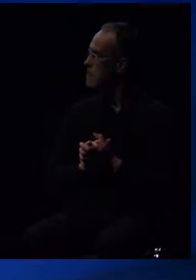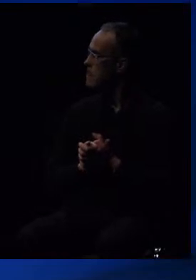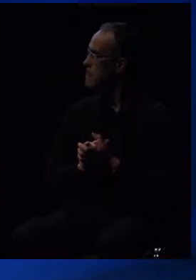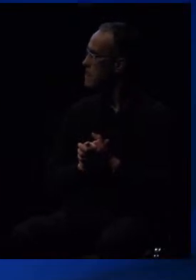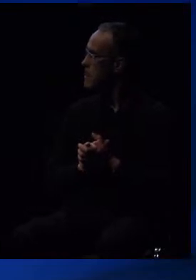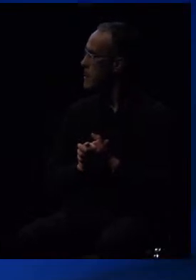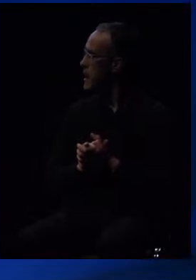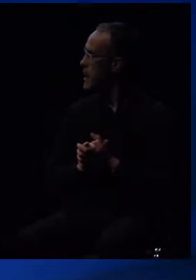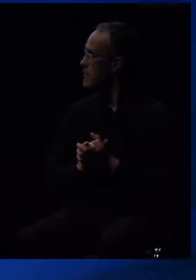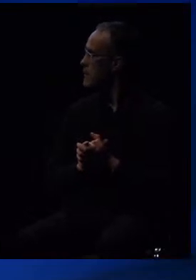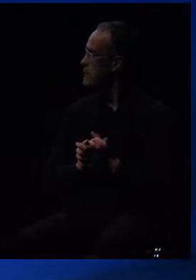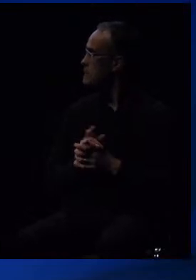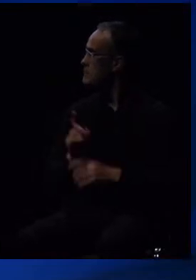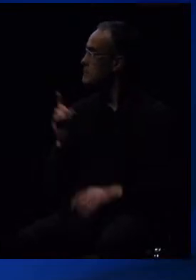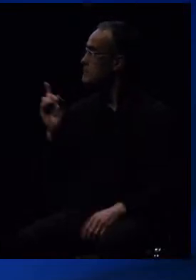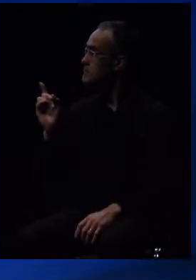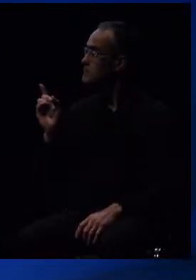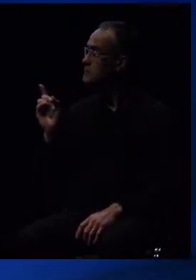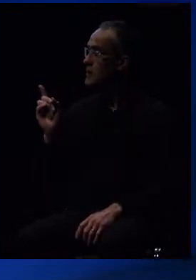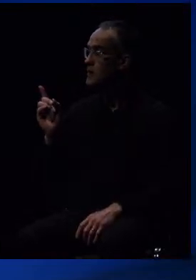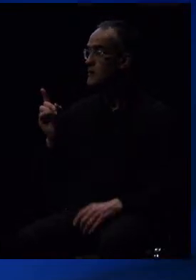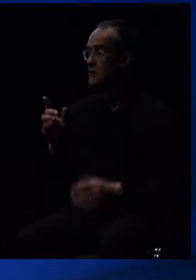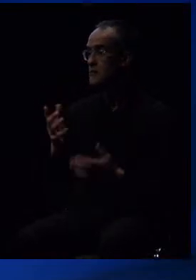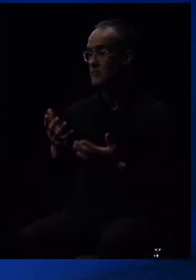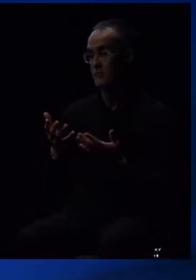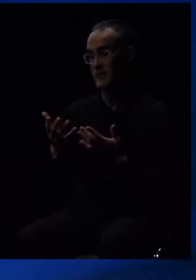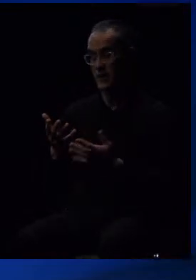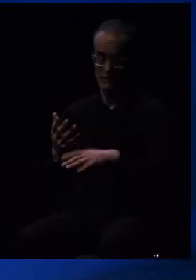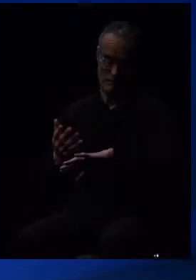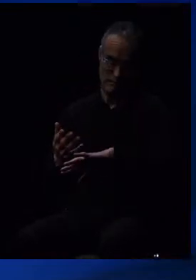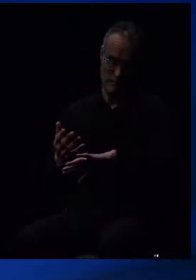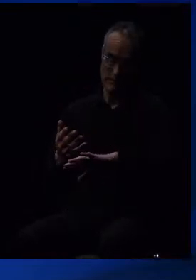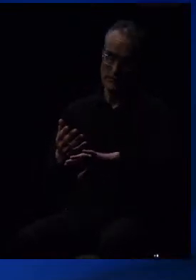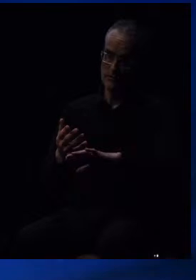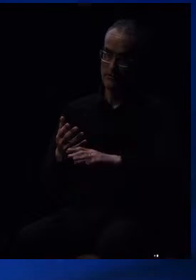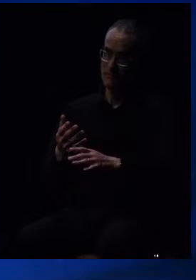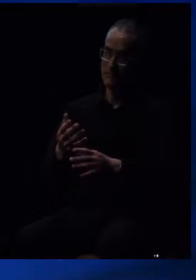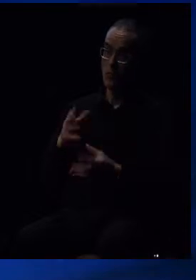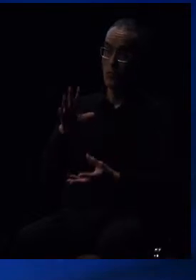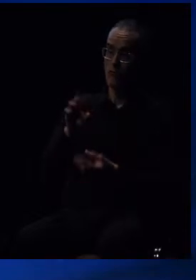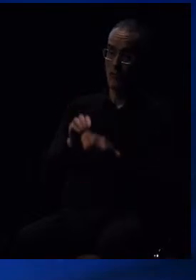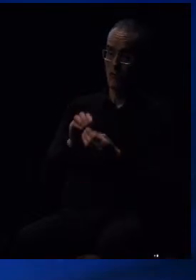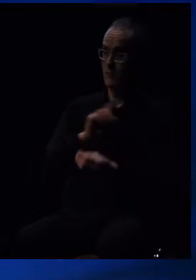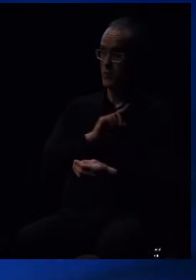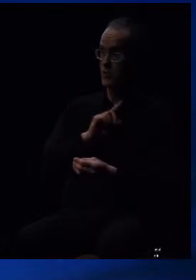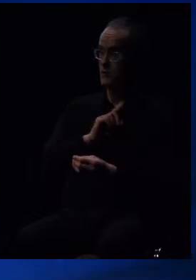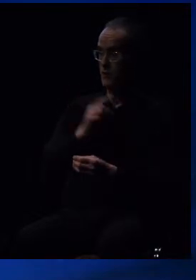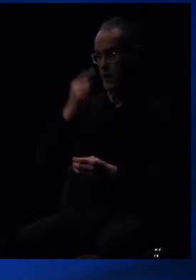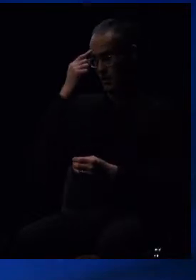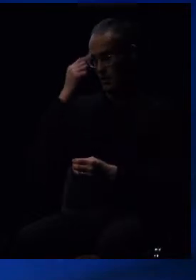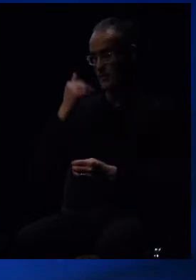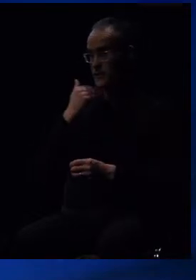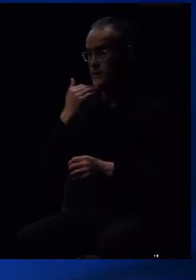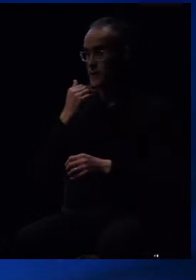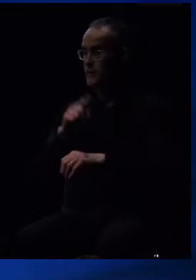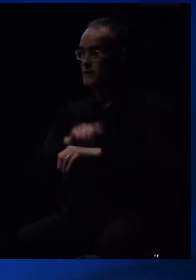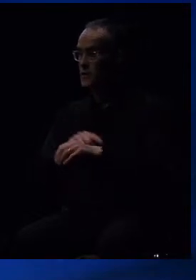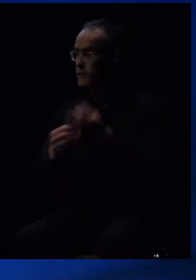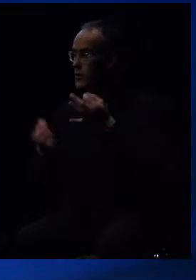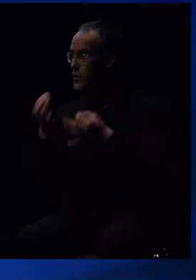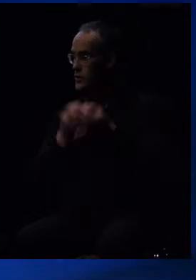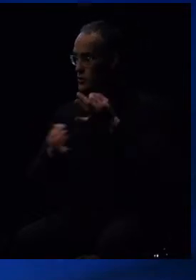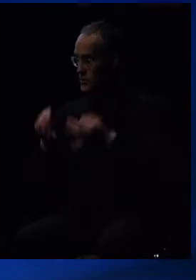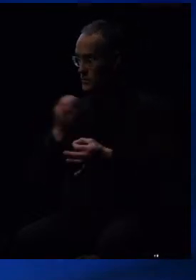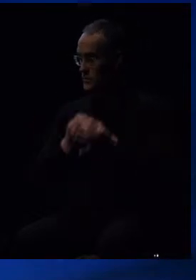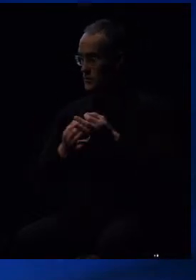And just to wrap it up, actually, we will have time for a little bit of Q&A, I think. But I'd like to